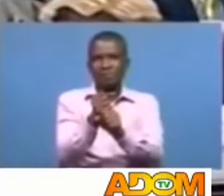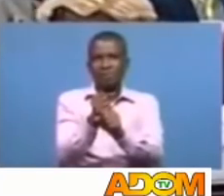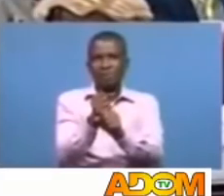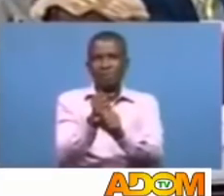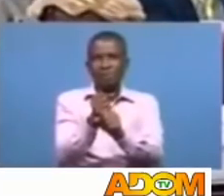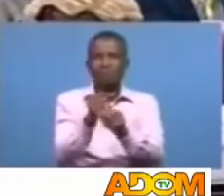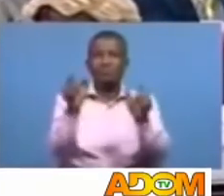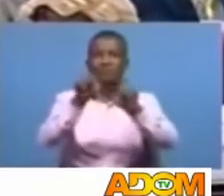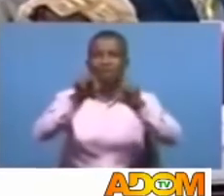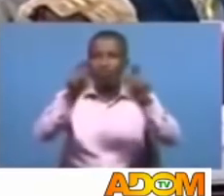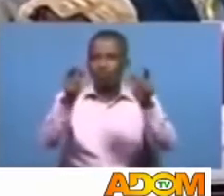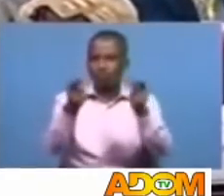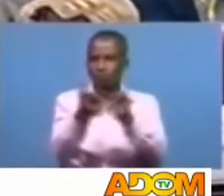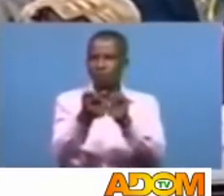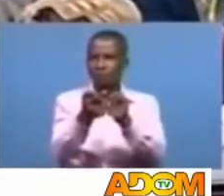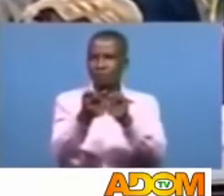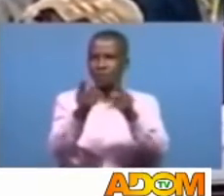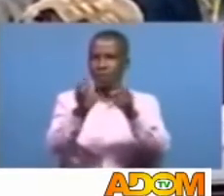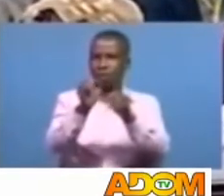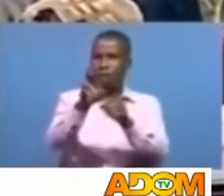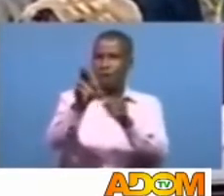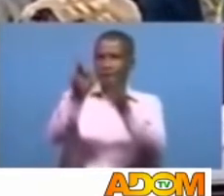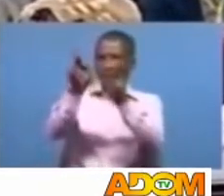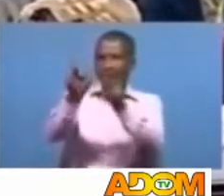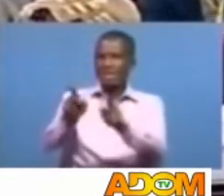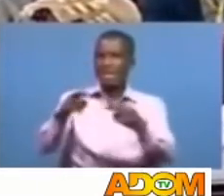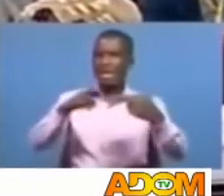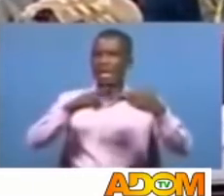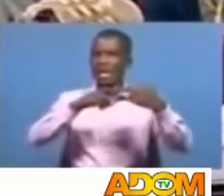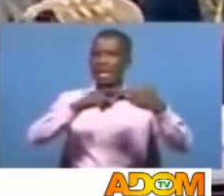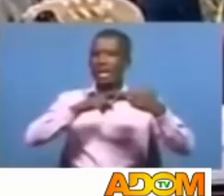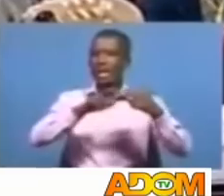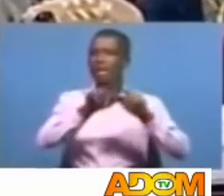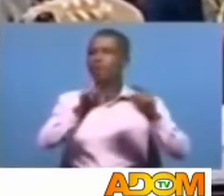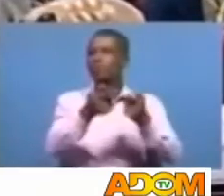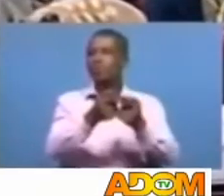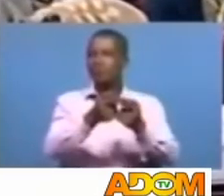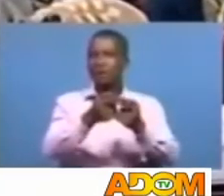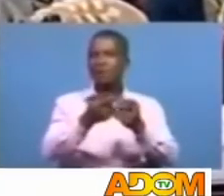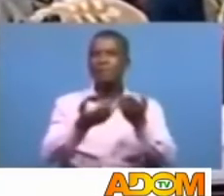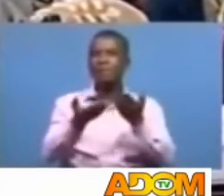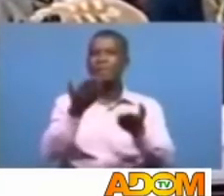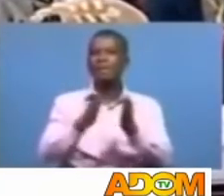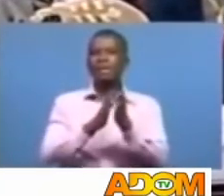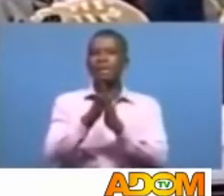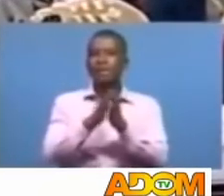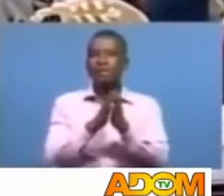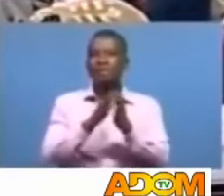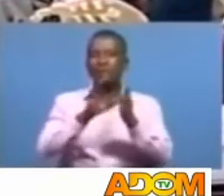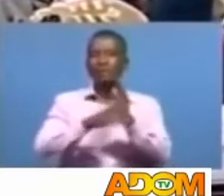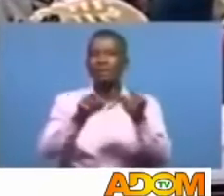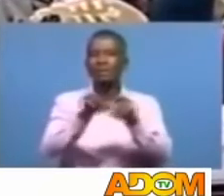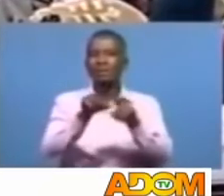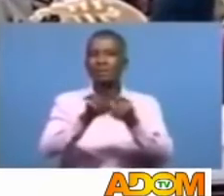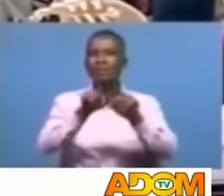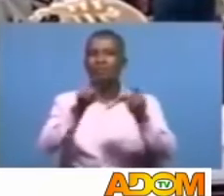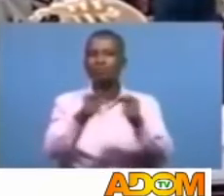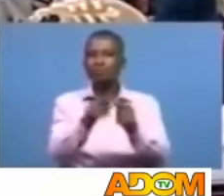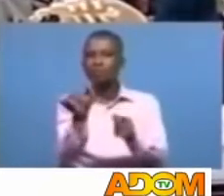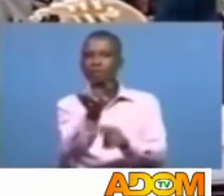a party or a person whose relationship to a party makes his interest substantially the same as a